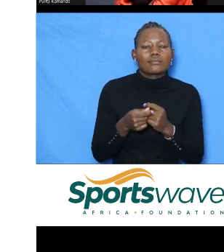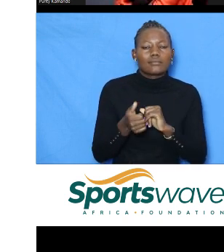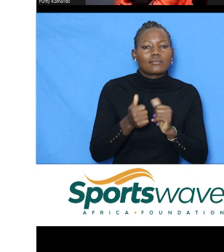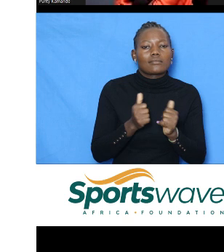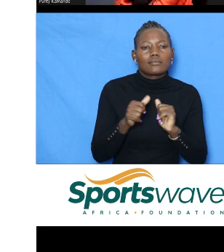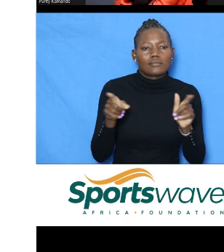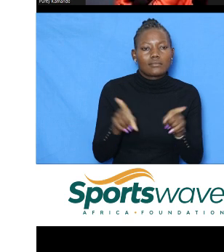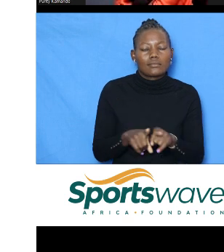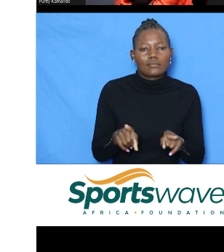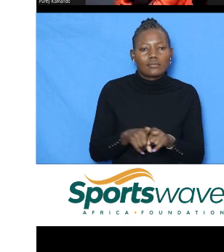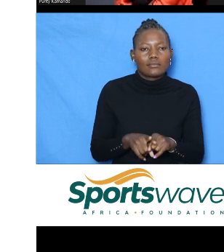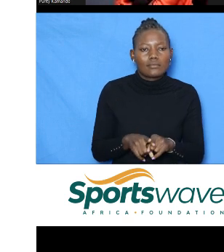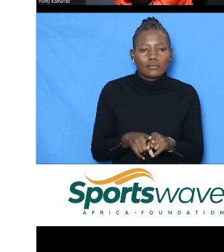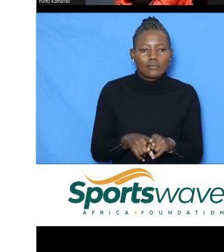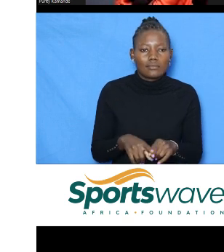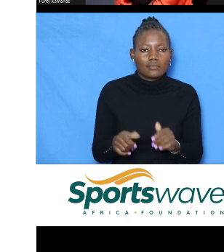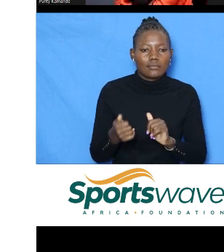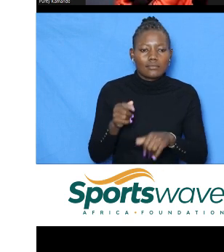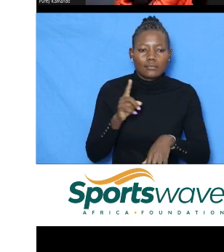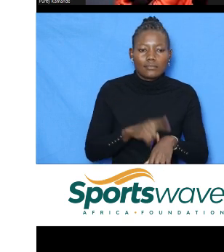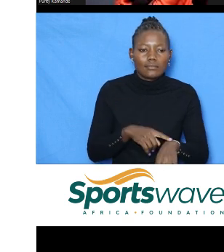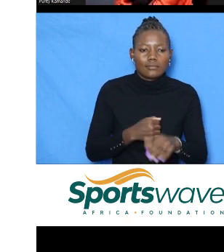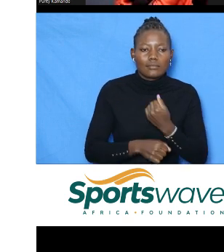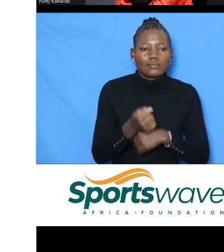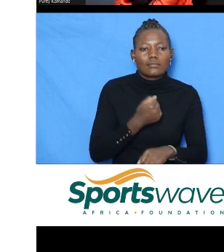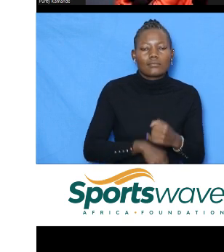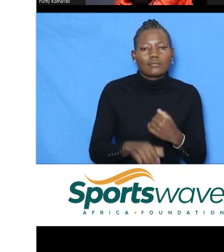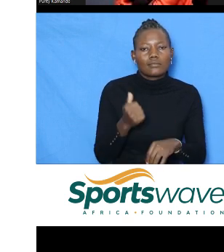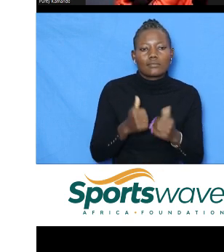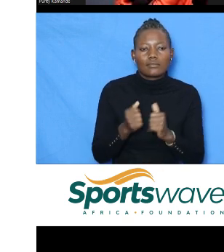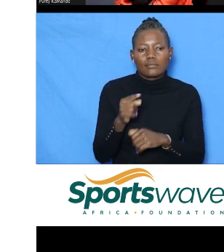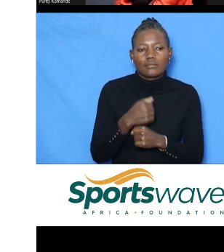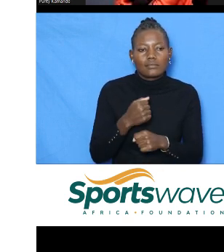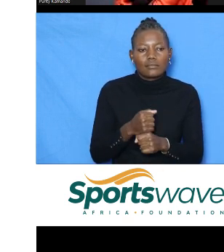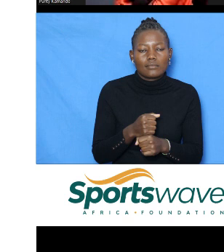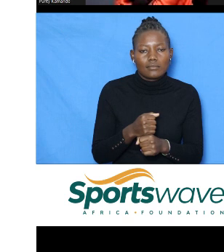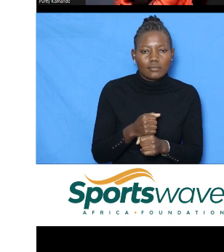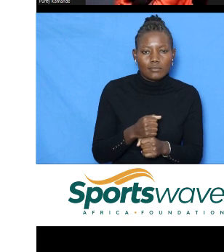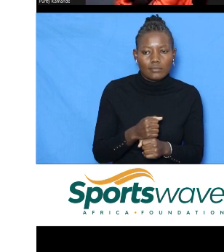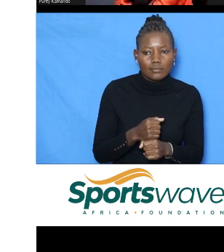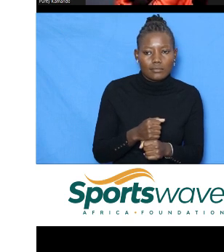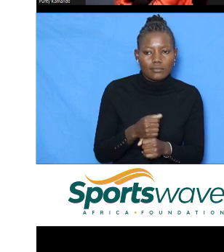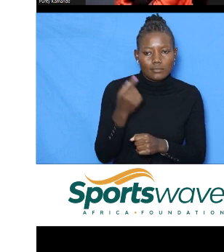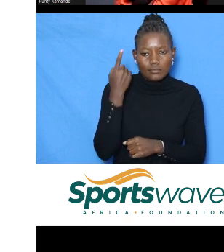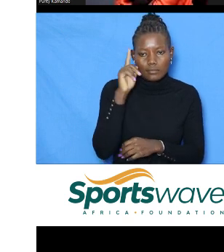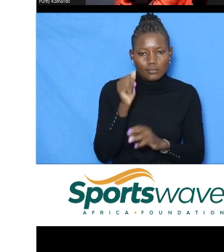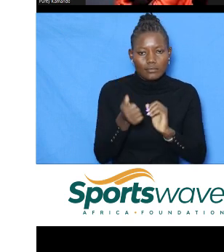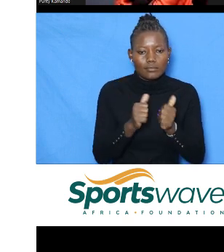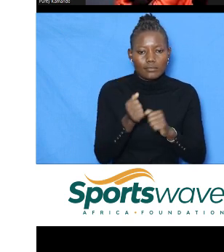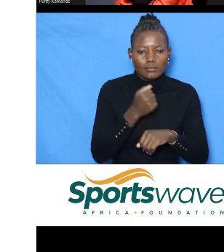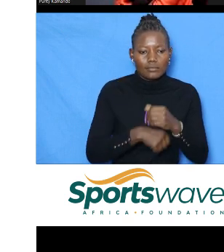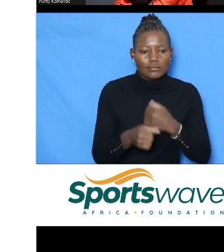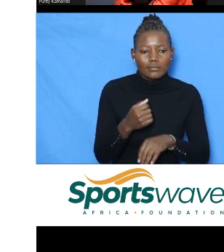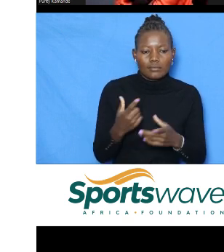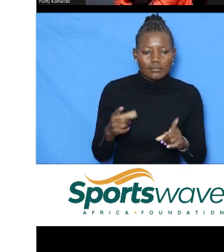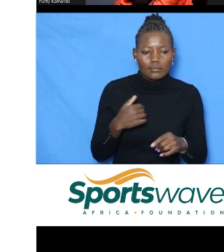kind of sport timing activity that you're dealing with. So for sporting activities, let me use